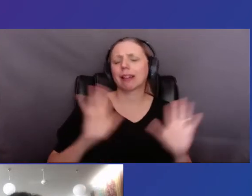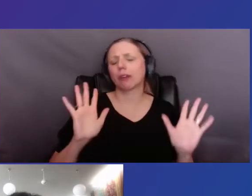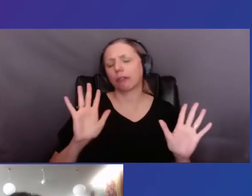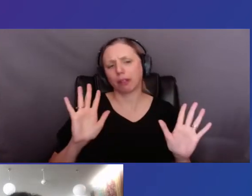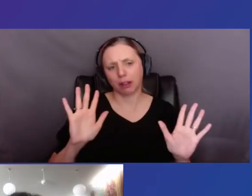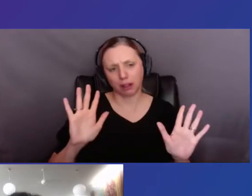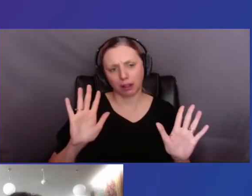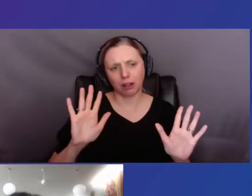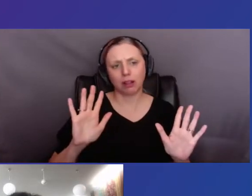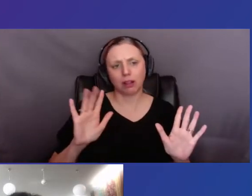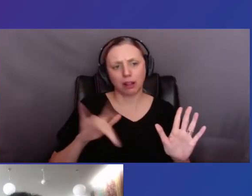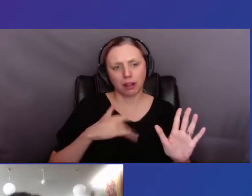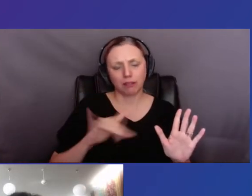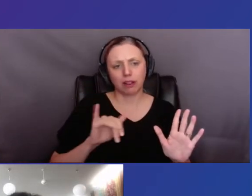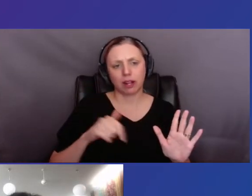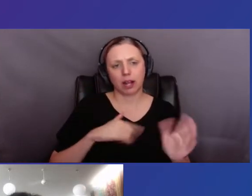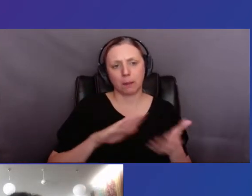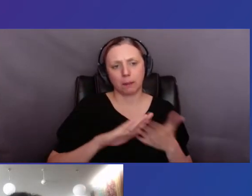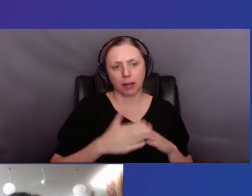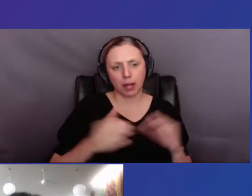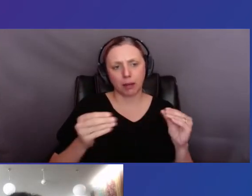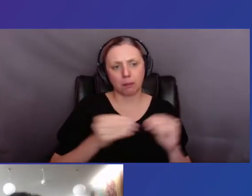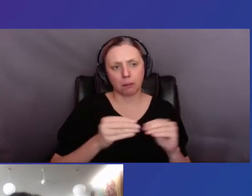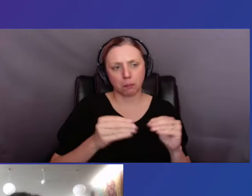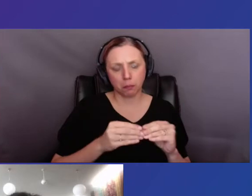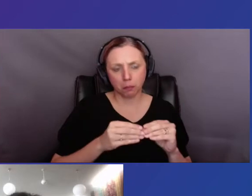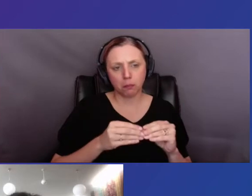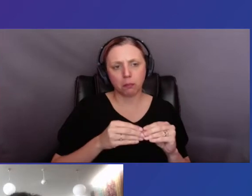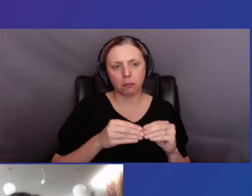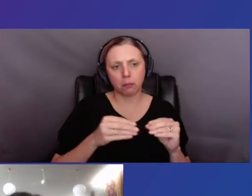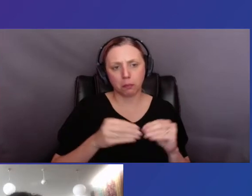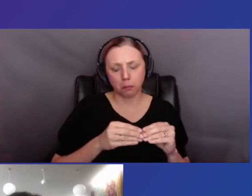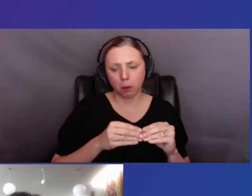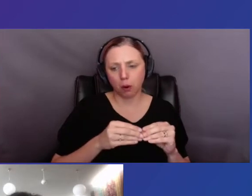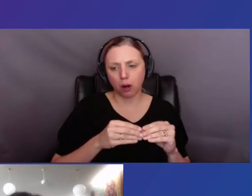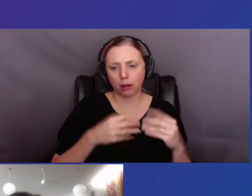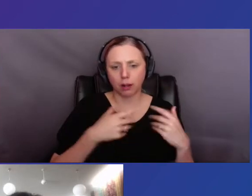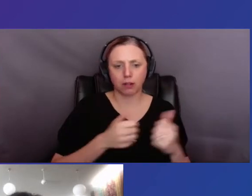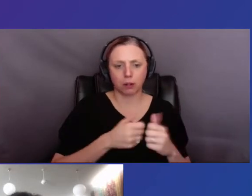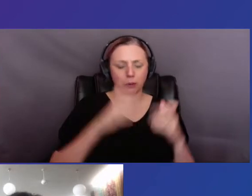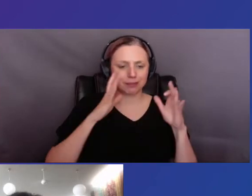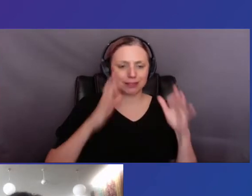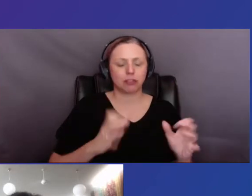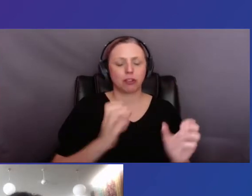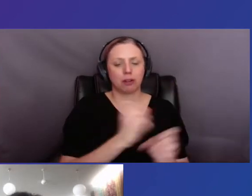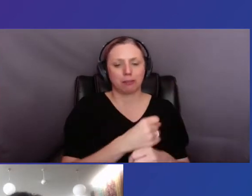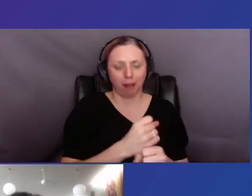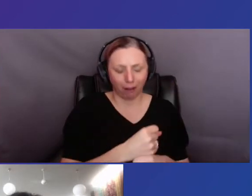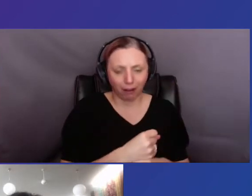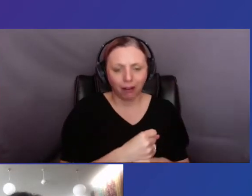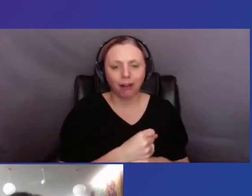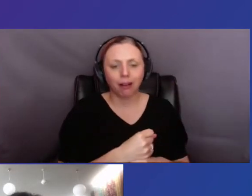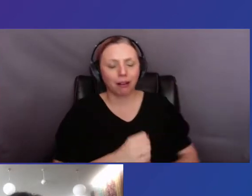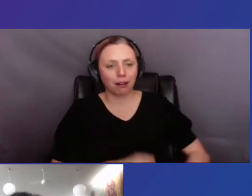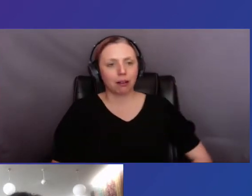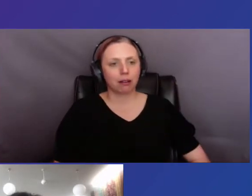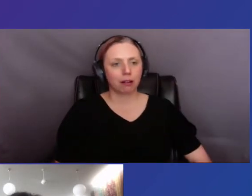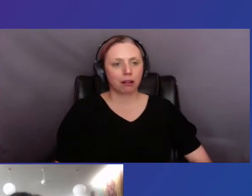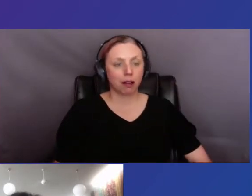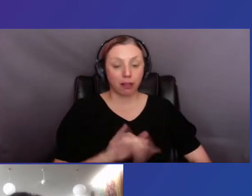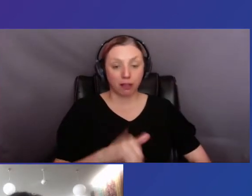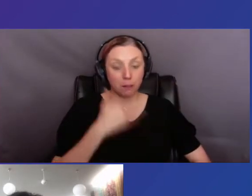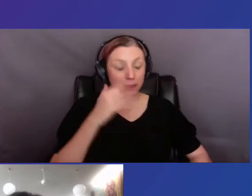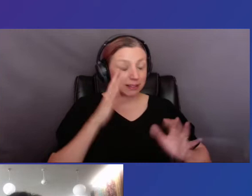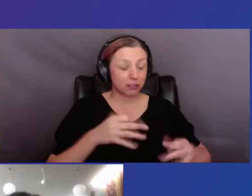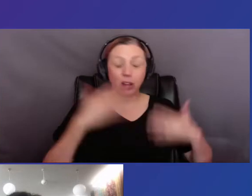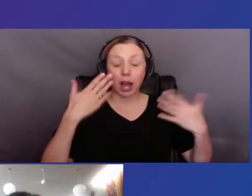feel like I became much more facile with decision making. Great, that's what it's going to be. Well, is that the best decision? I don't